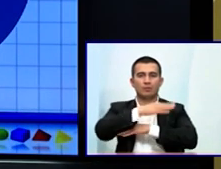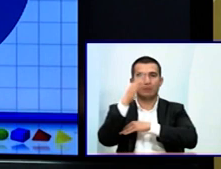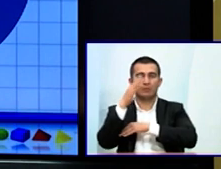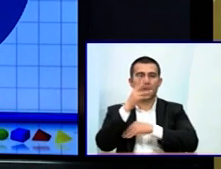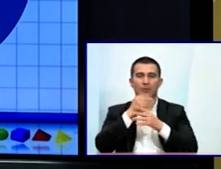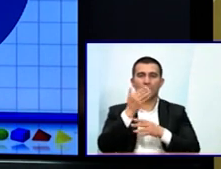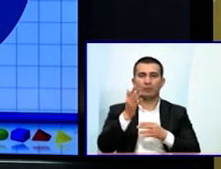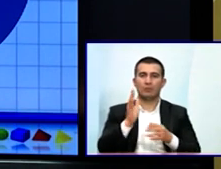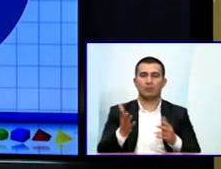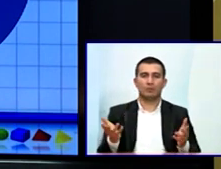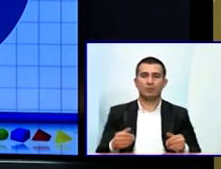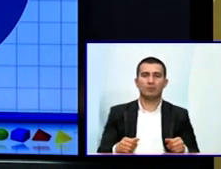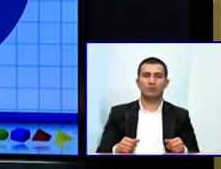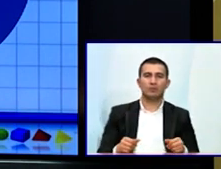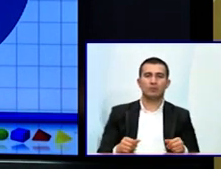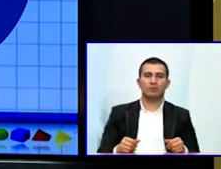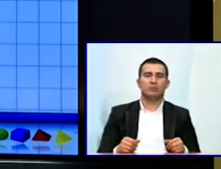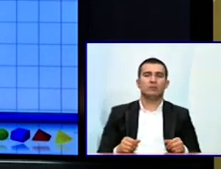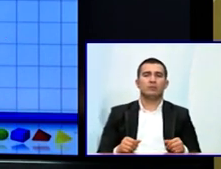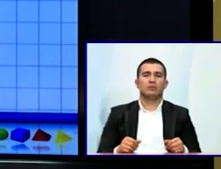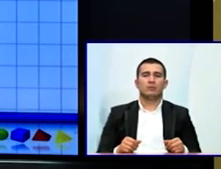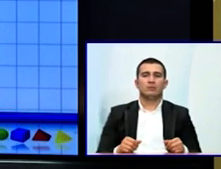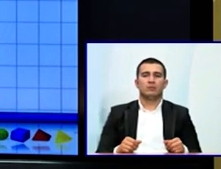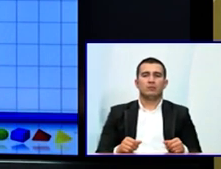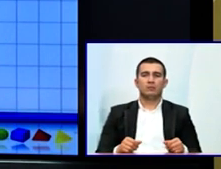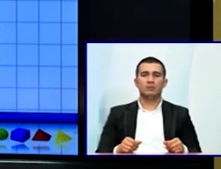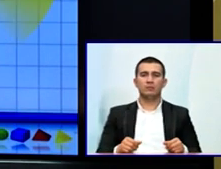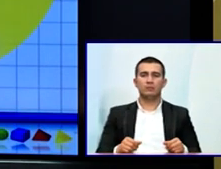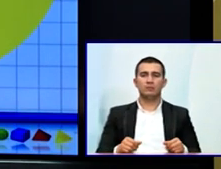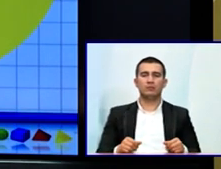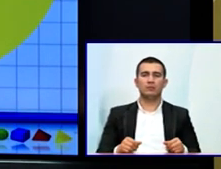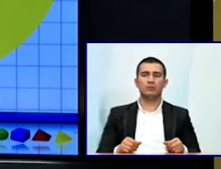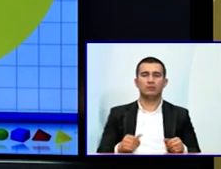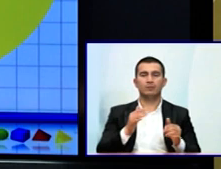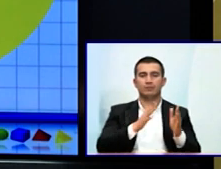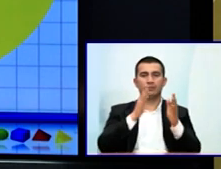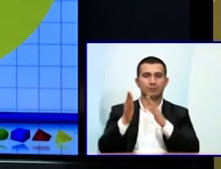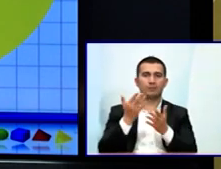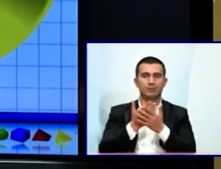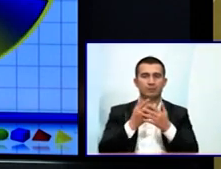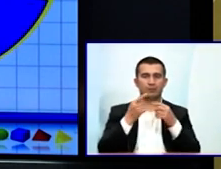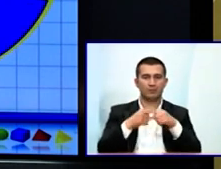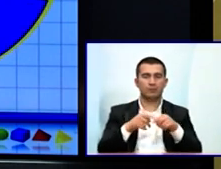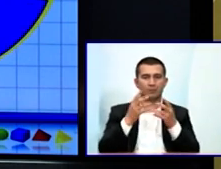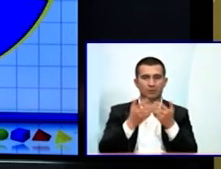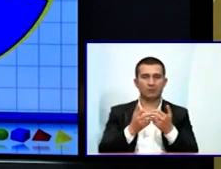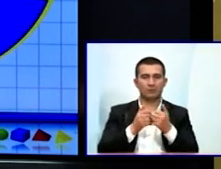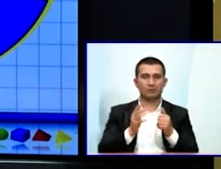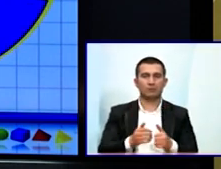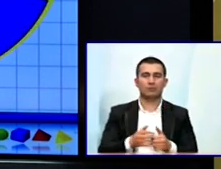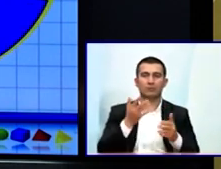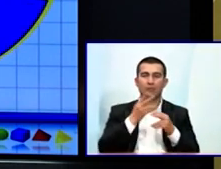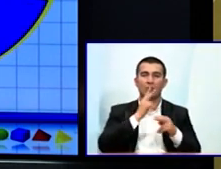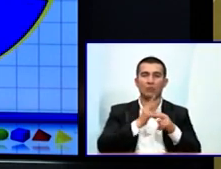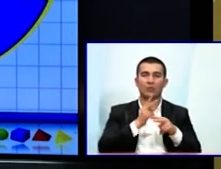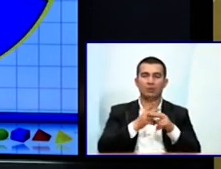qismligi ko'rinib turibdi. Keyingi masalamiz. Magnetli temir